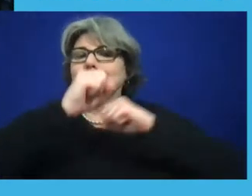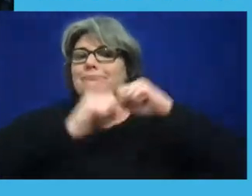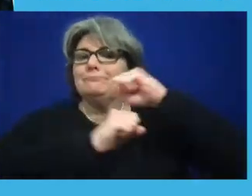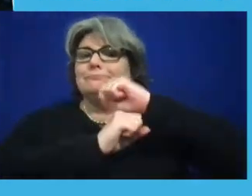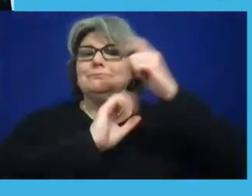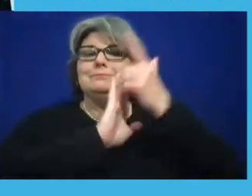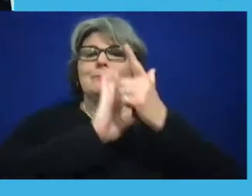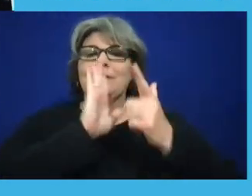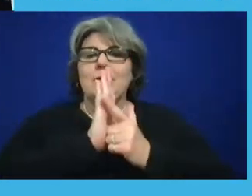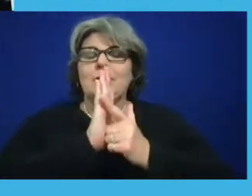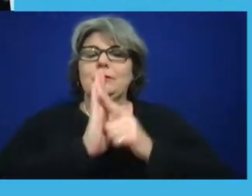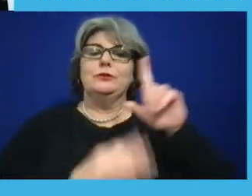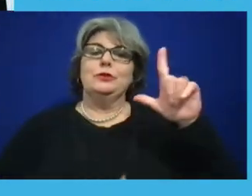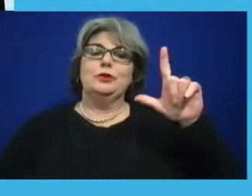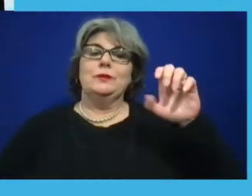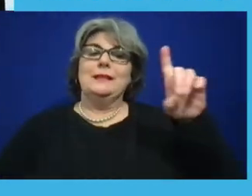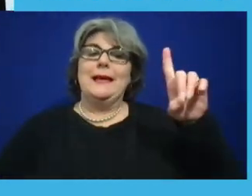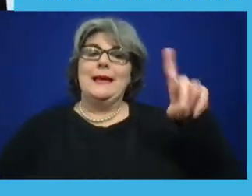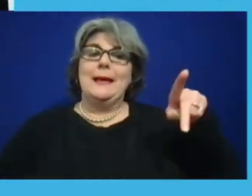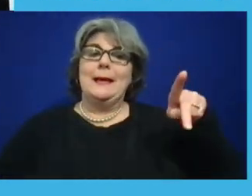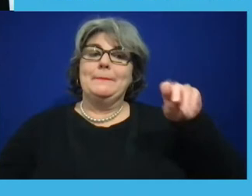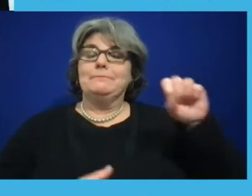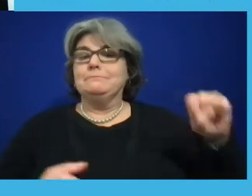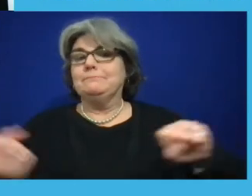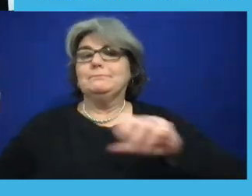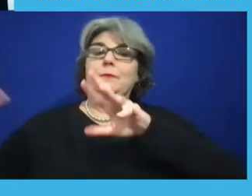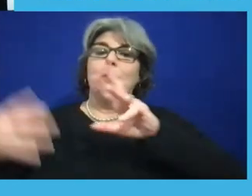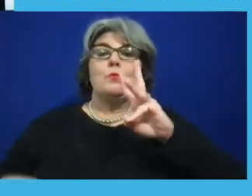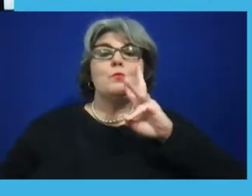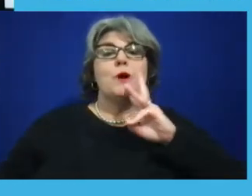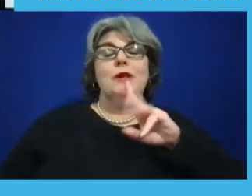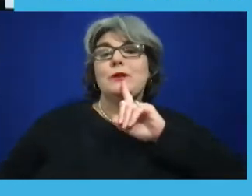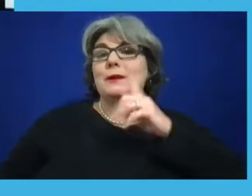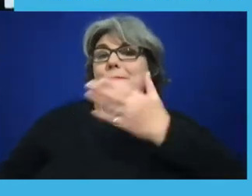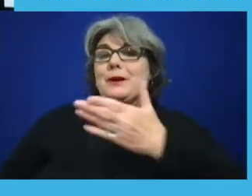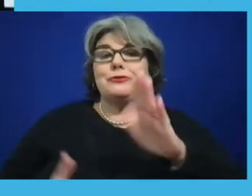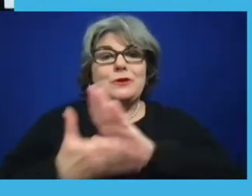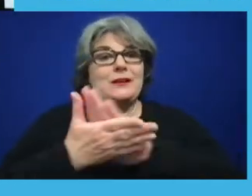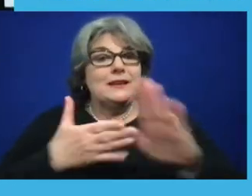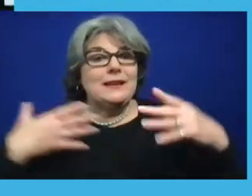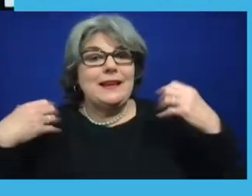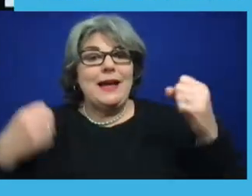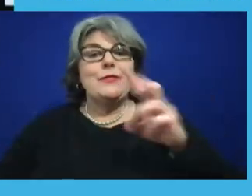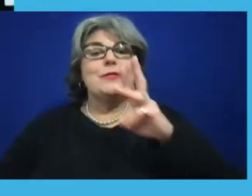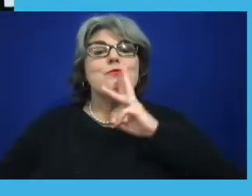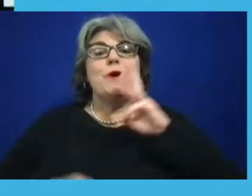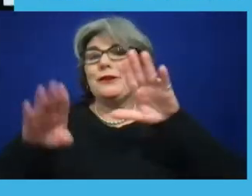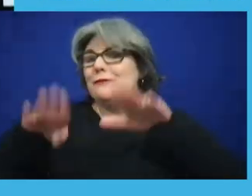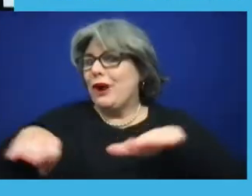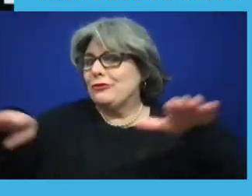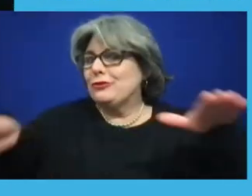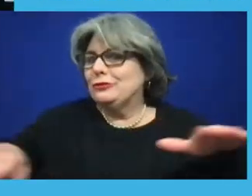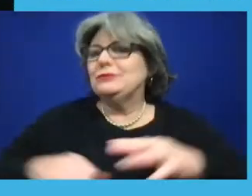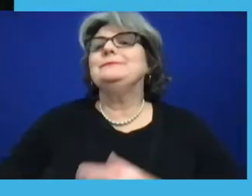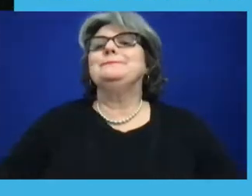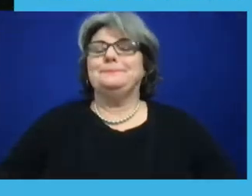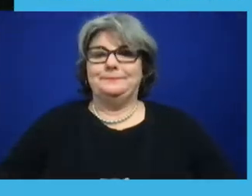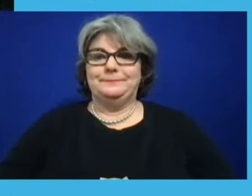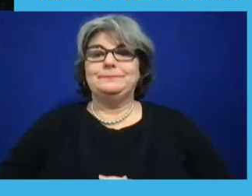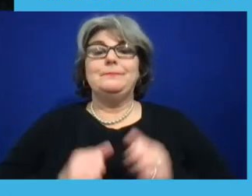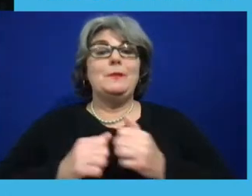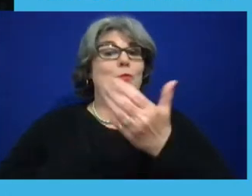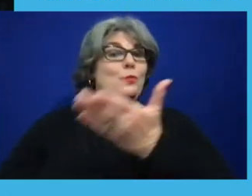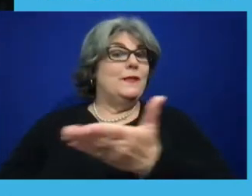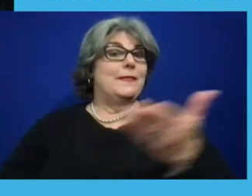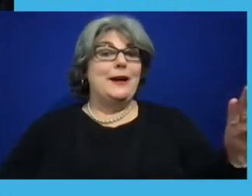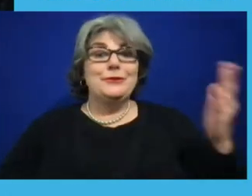Without you, Georgia, we would not have passed infrastructure legislation to get lead pipes out of our drinking water systems and ensure